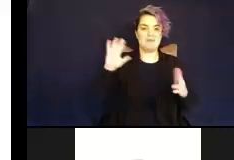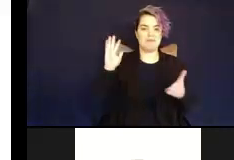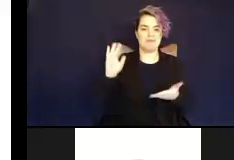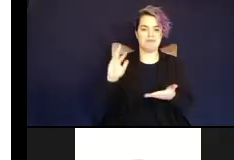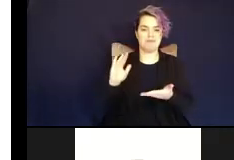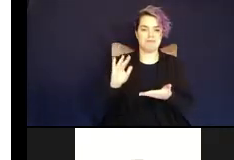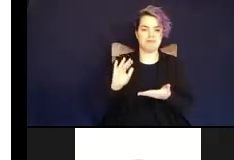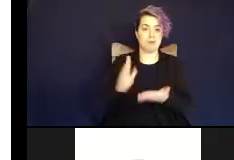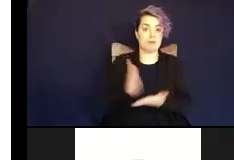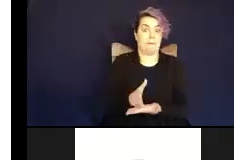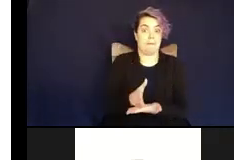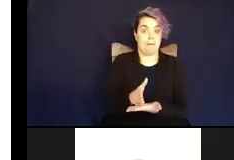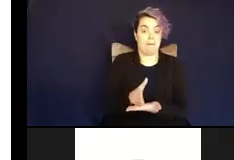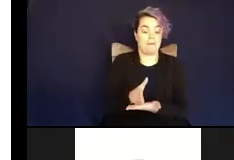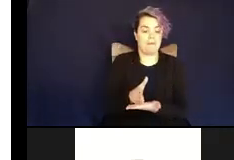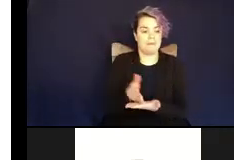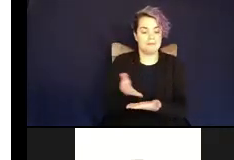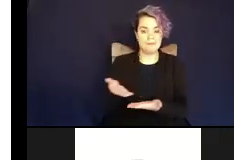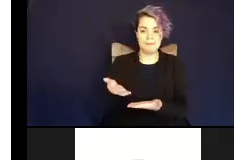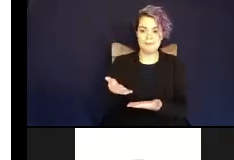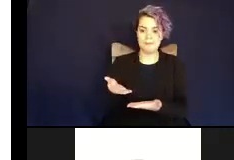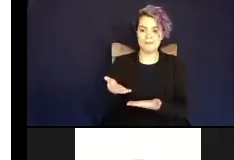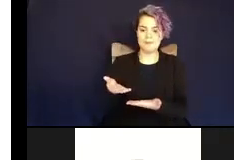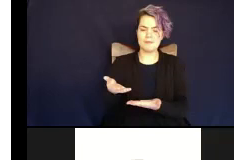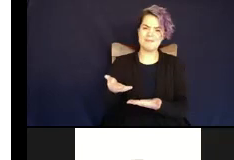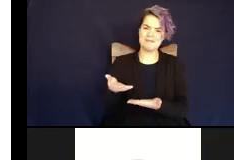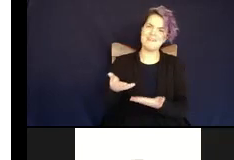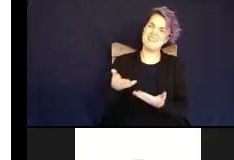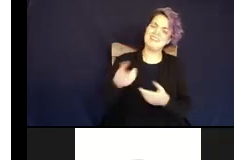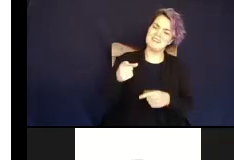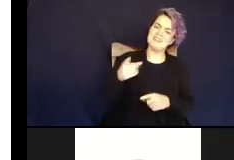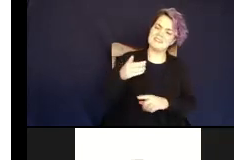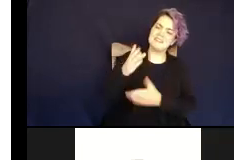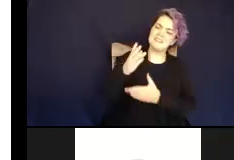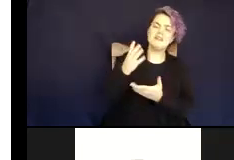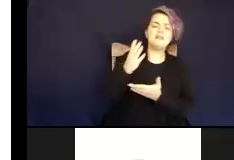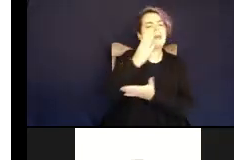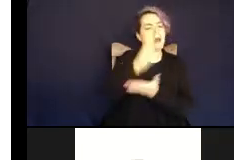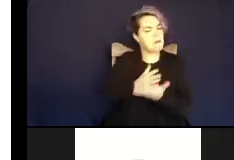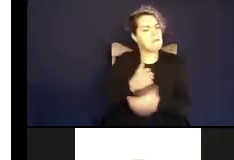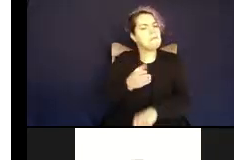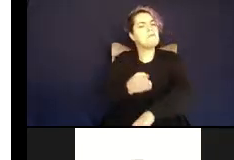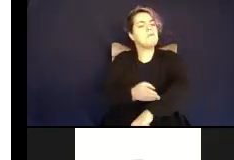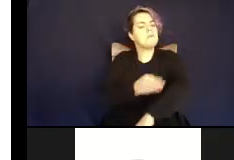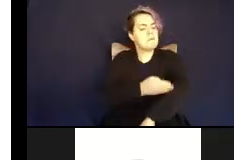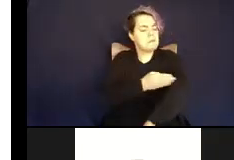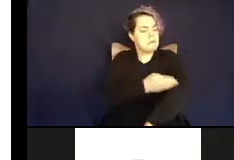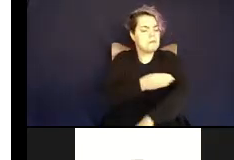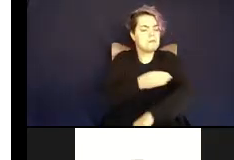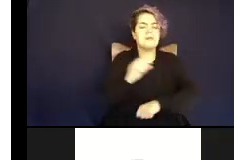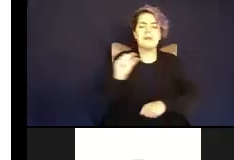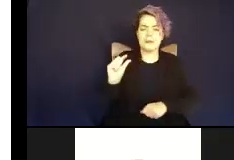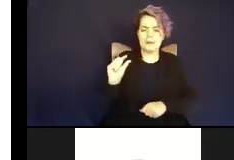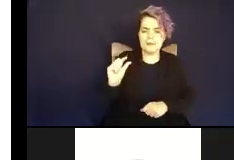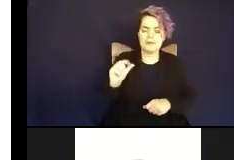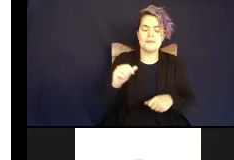a halt altogether. And some of that has gotten a little better. Some of that was